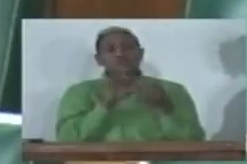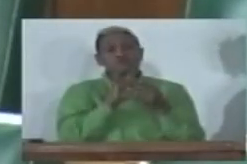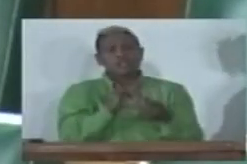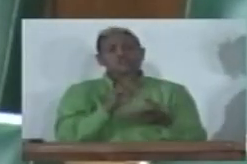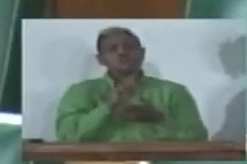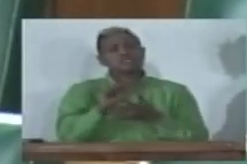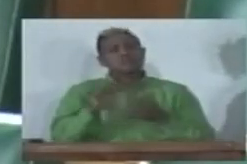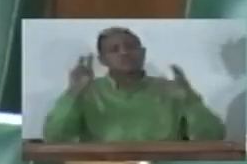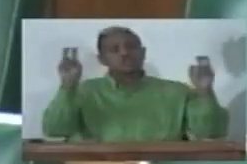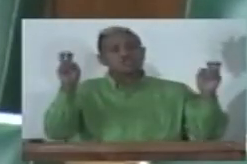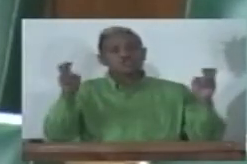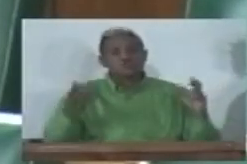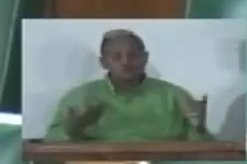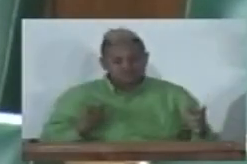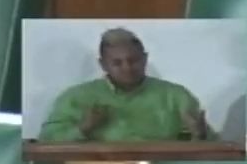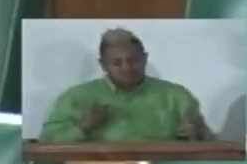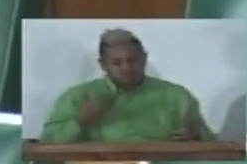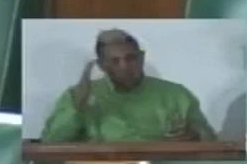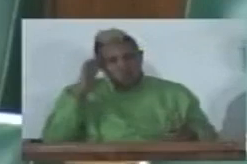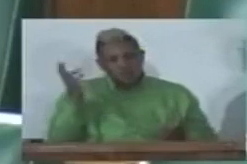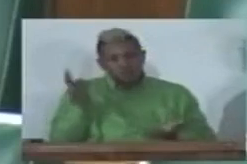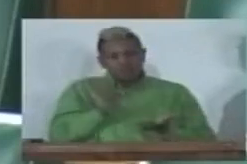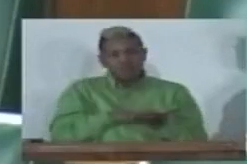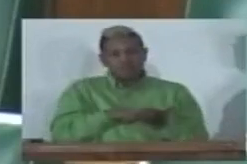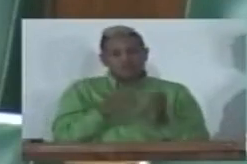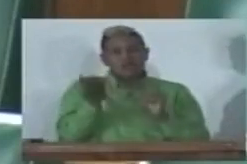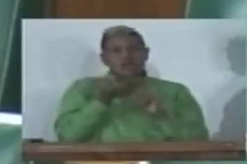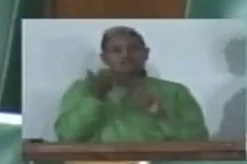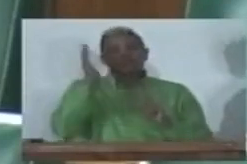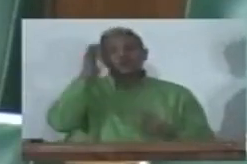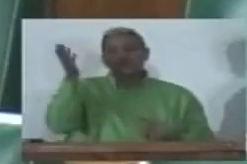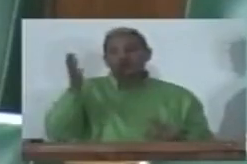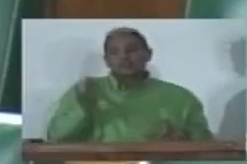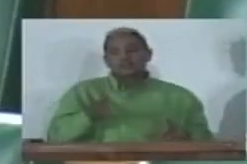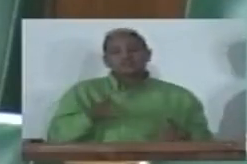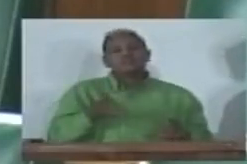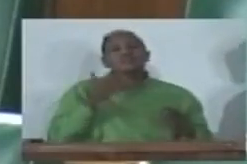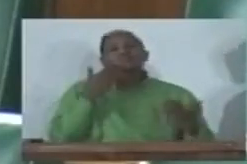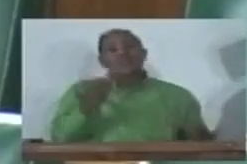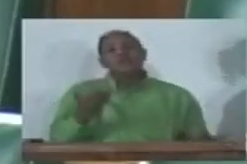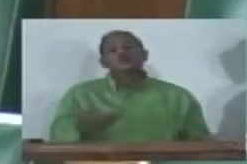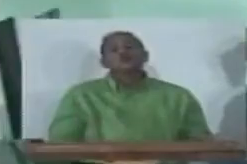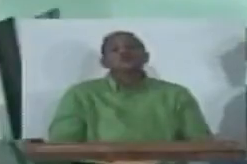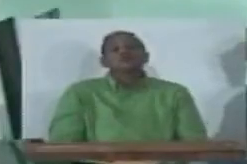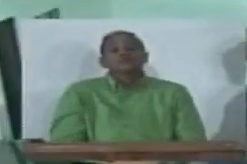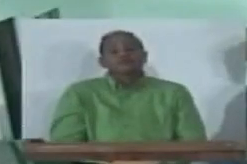issues, I will be an advocate. May it please you, Mr. President.